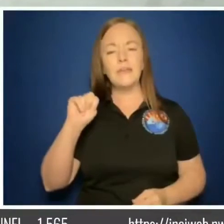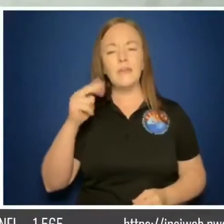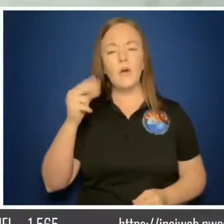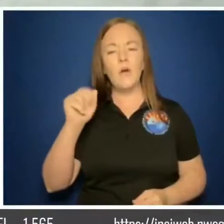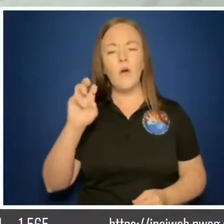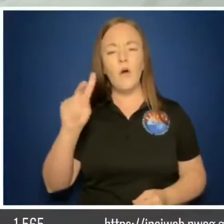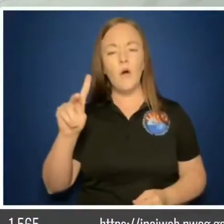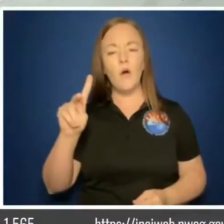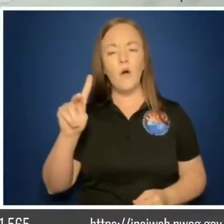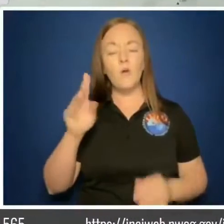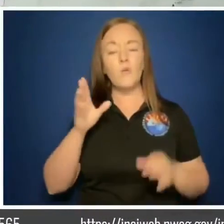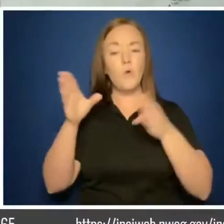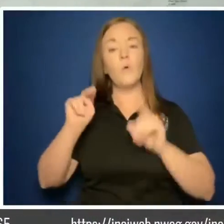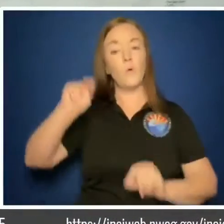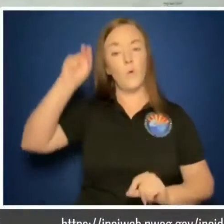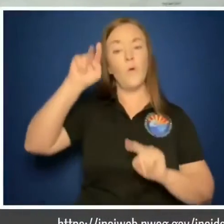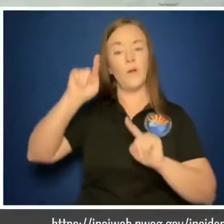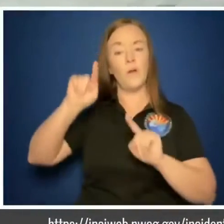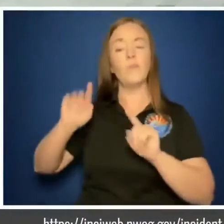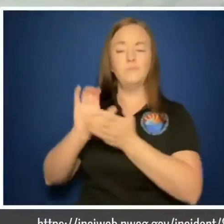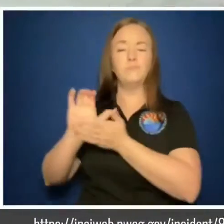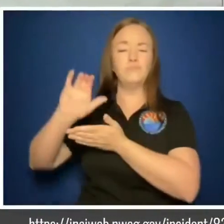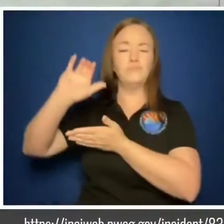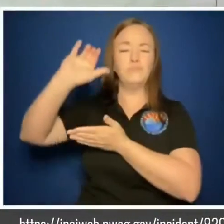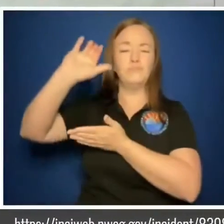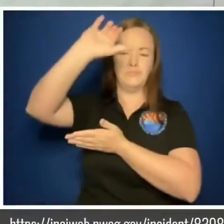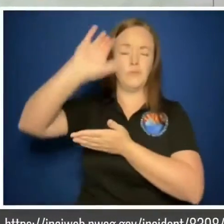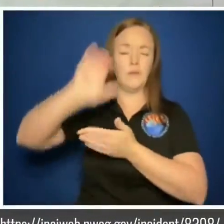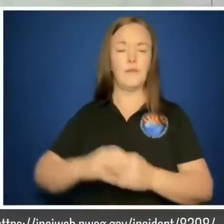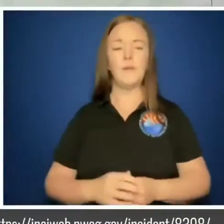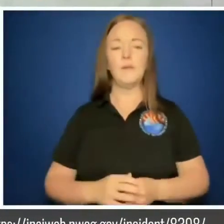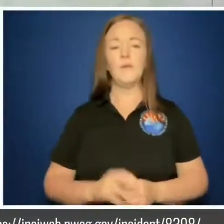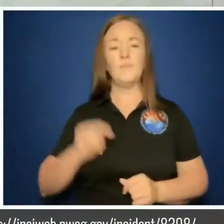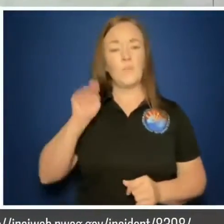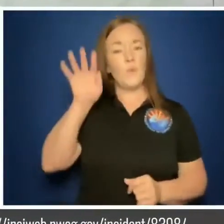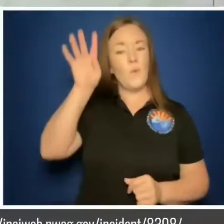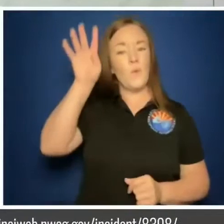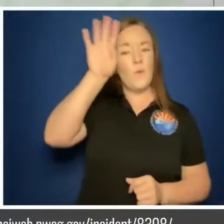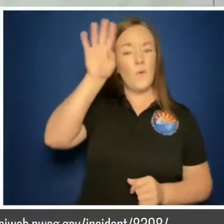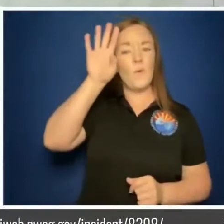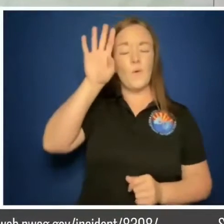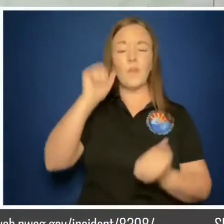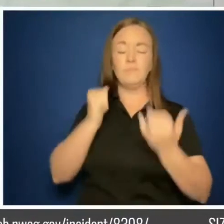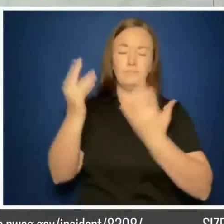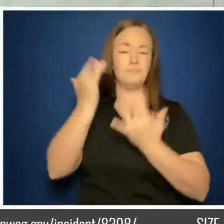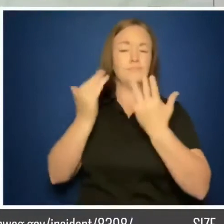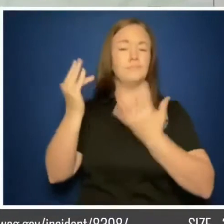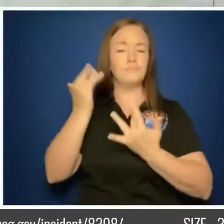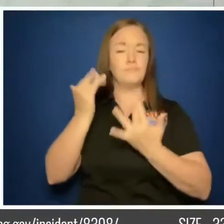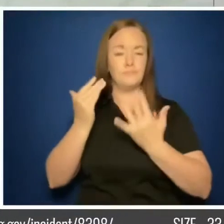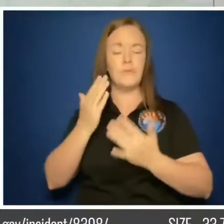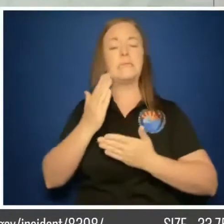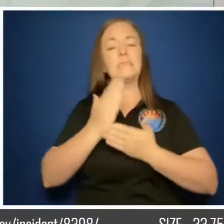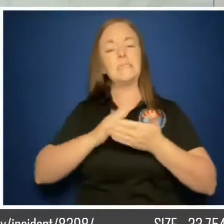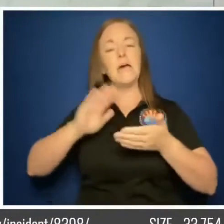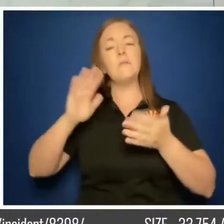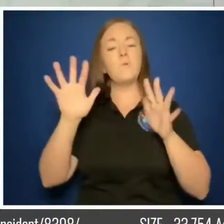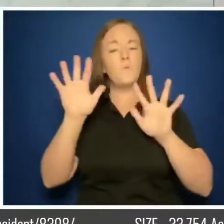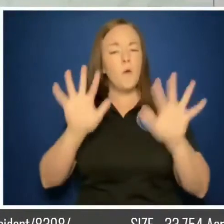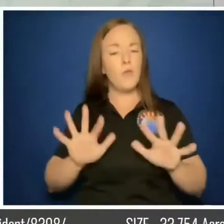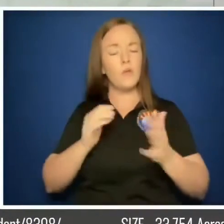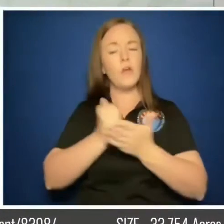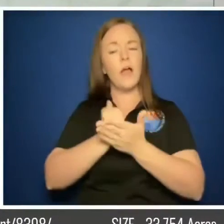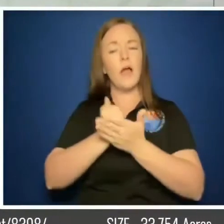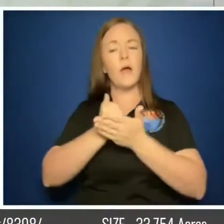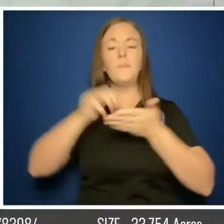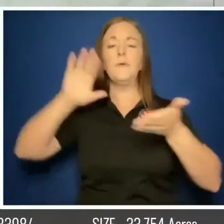northbound. The fire still remains pretty active here on the north end of the fire. We did get some reprieve with some of the weather that we've had, but